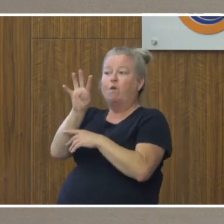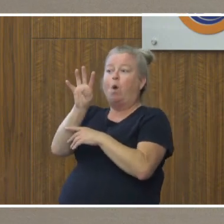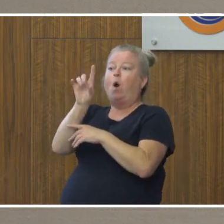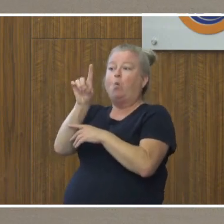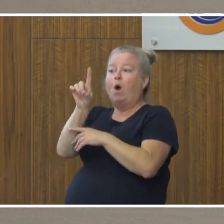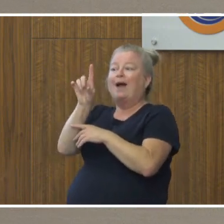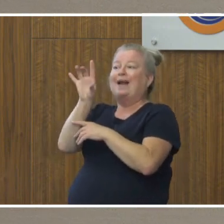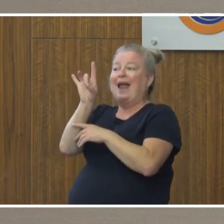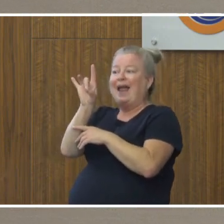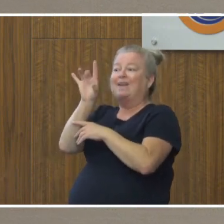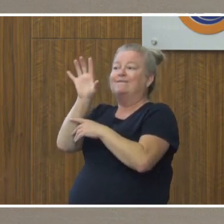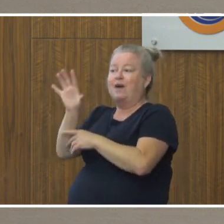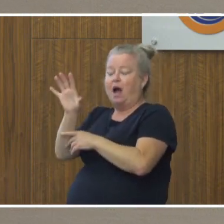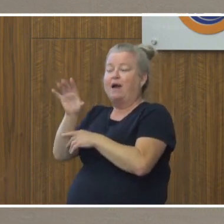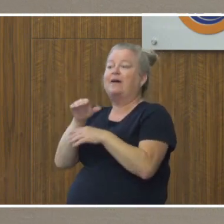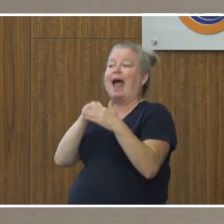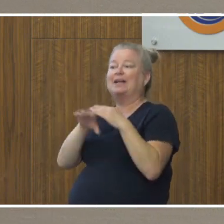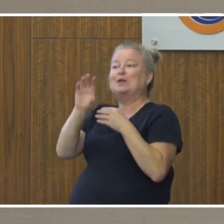844-291-4185, access code